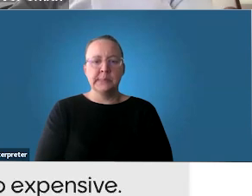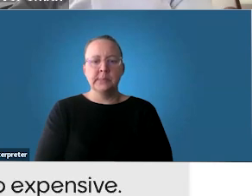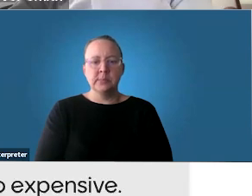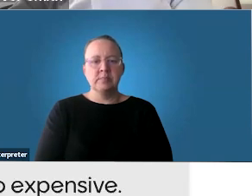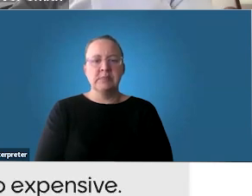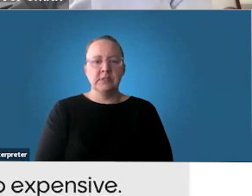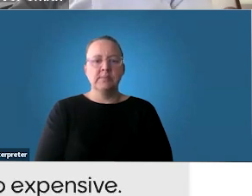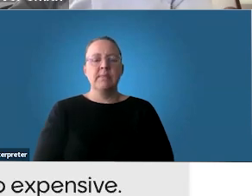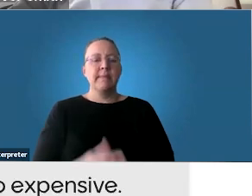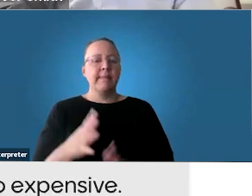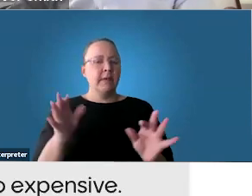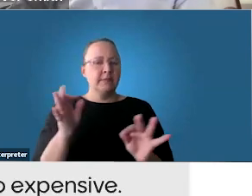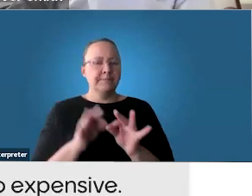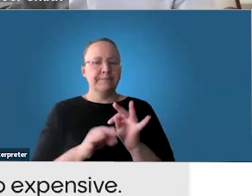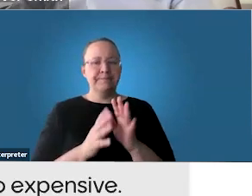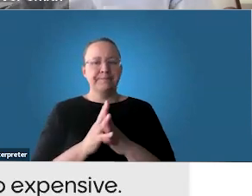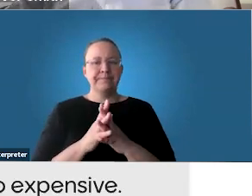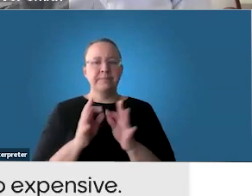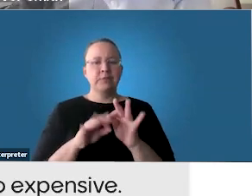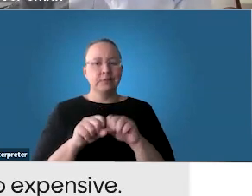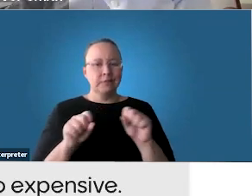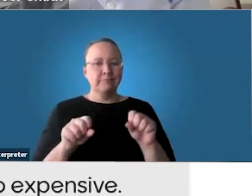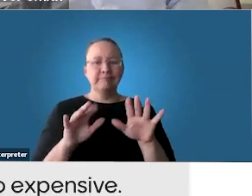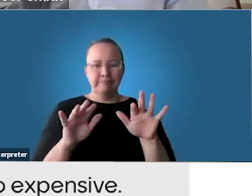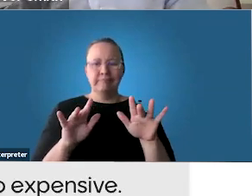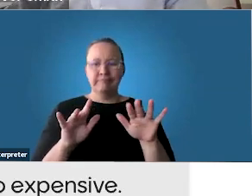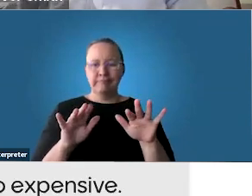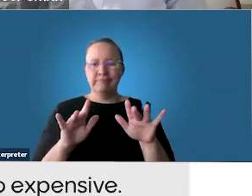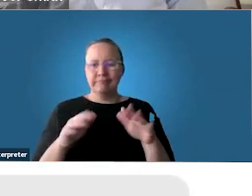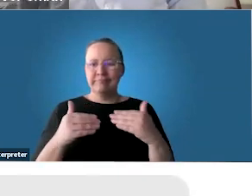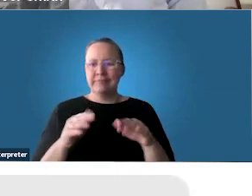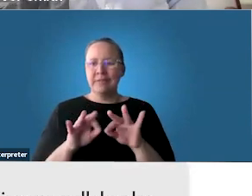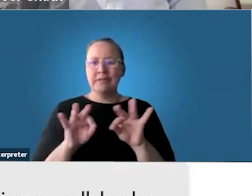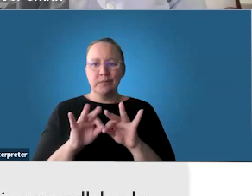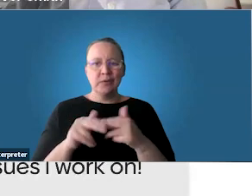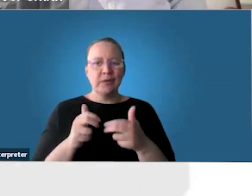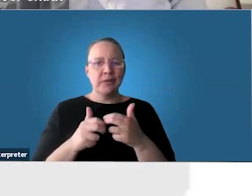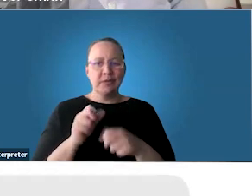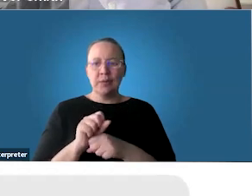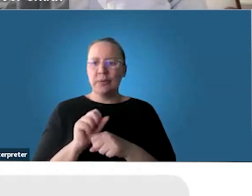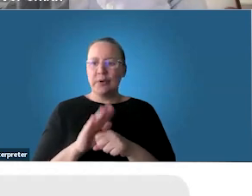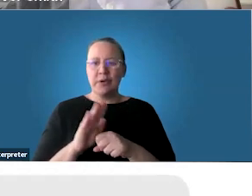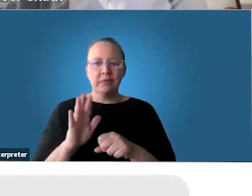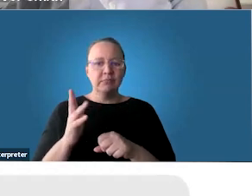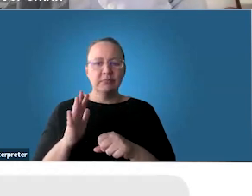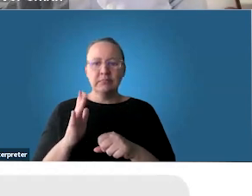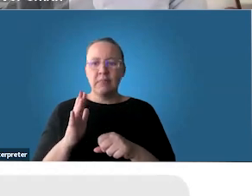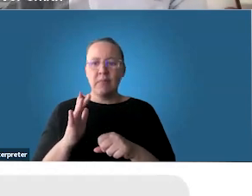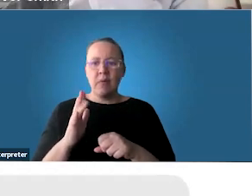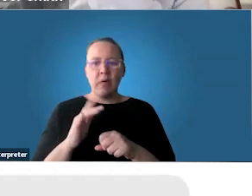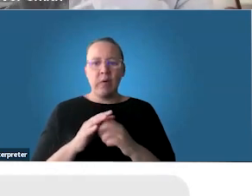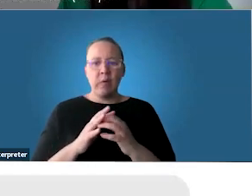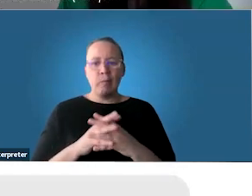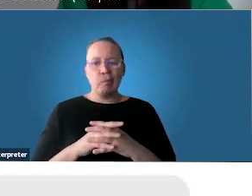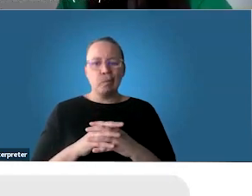who deserves dignity. Every one of those narrative roadblocks feels relevant to all of the issues that I work on. Seeing a lot. Yeah.